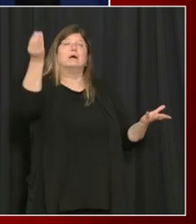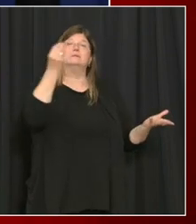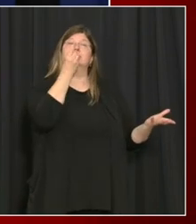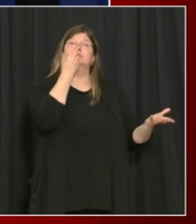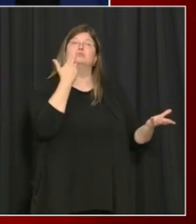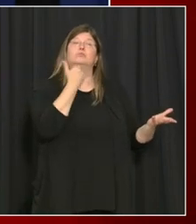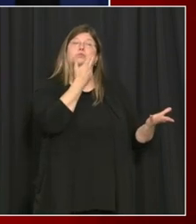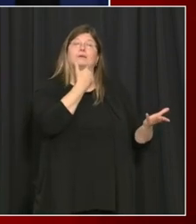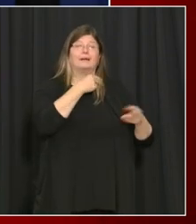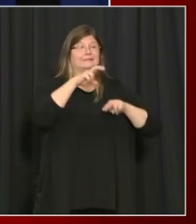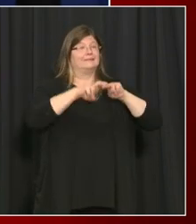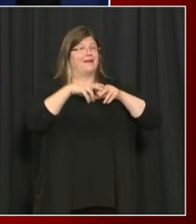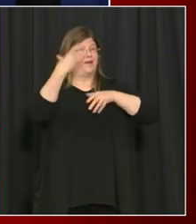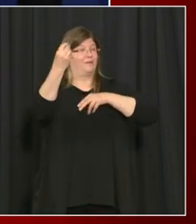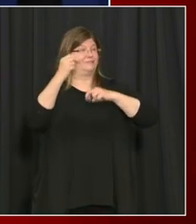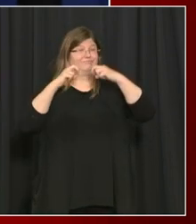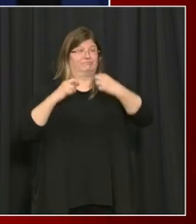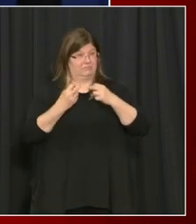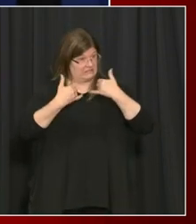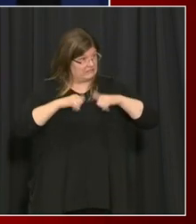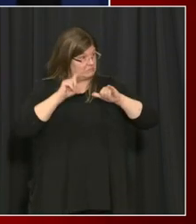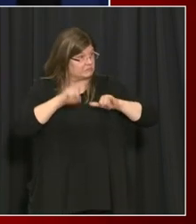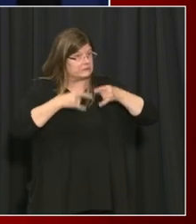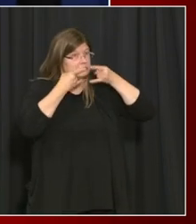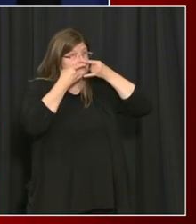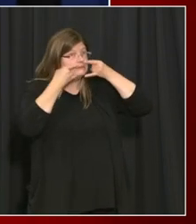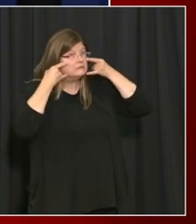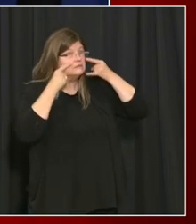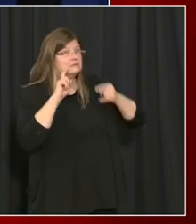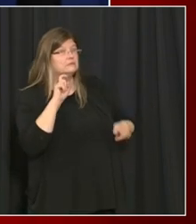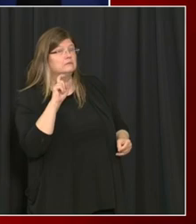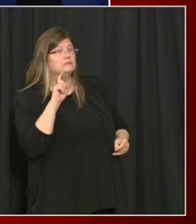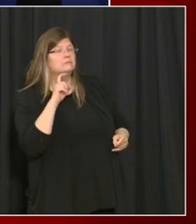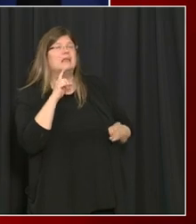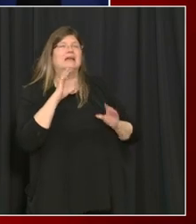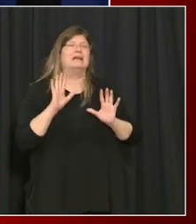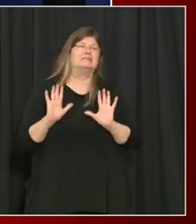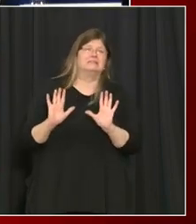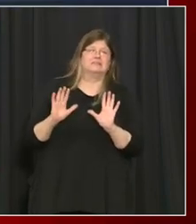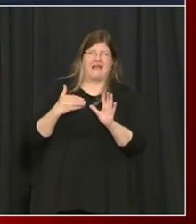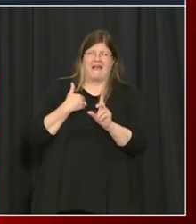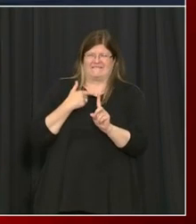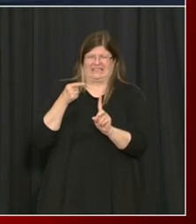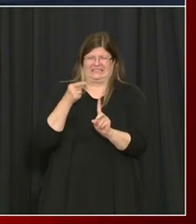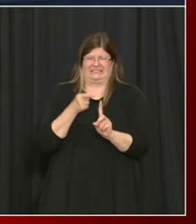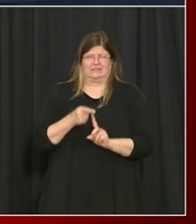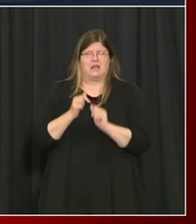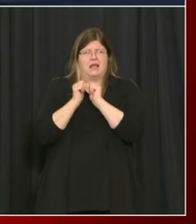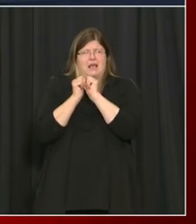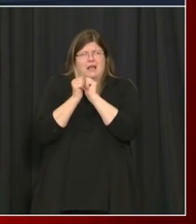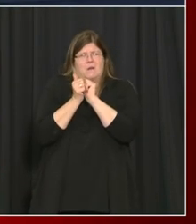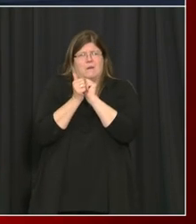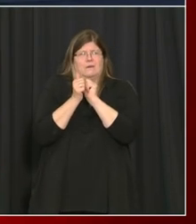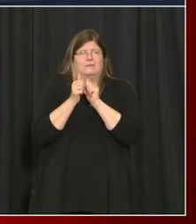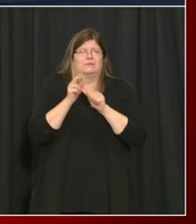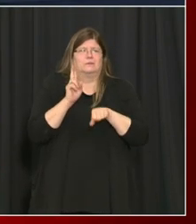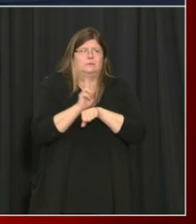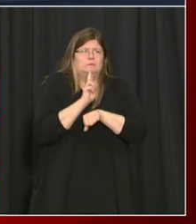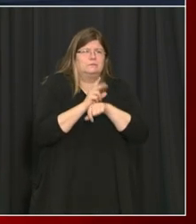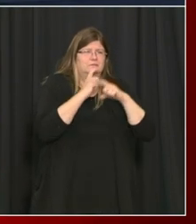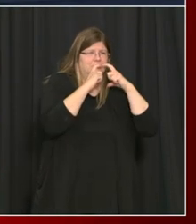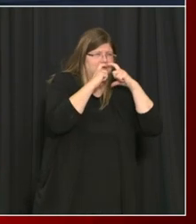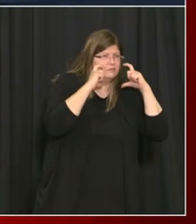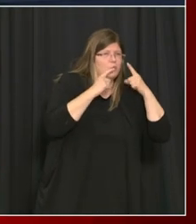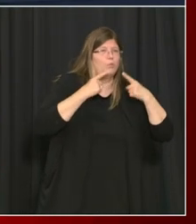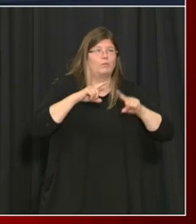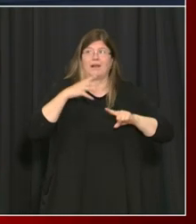It is not. There is some specific guidance around how to use a face mask while outdoor